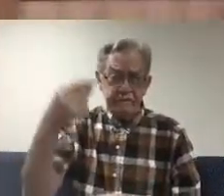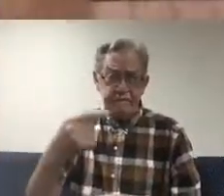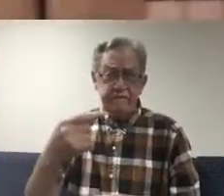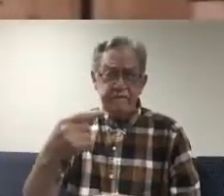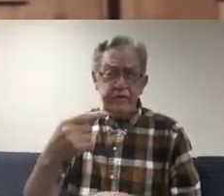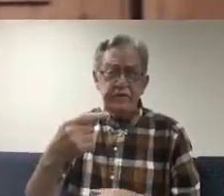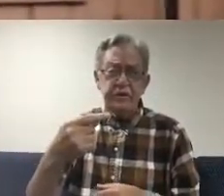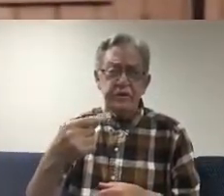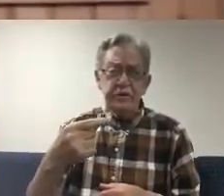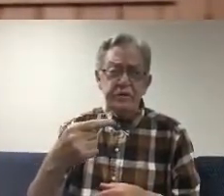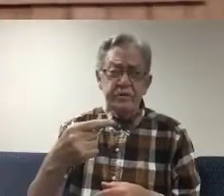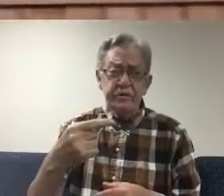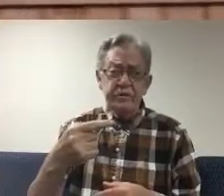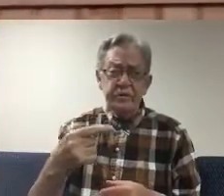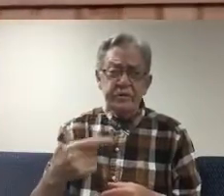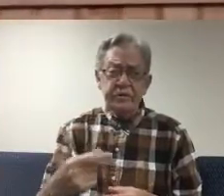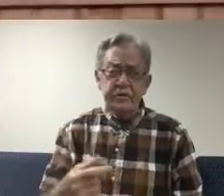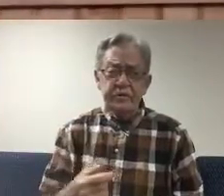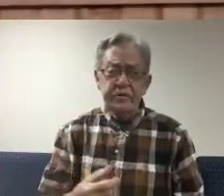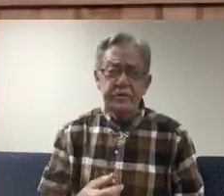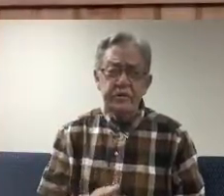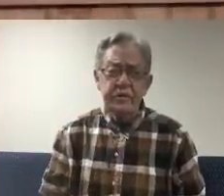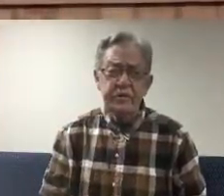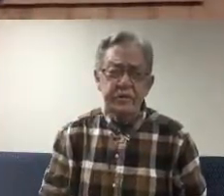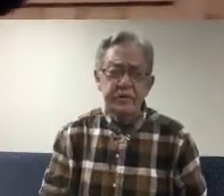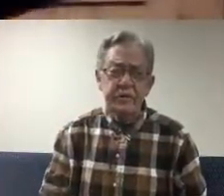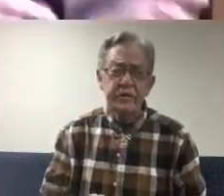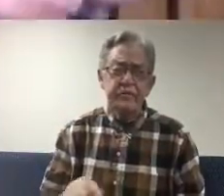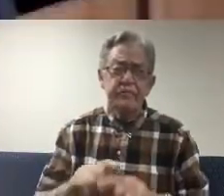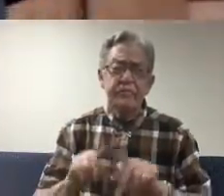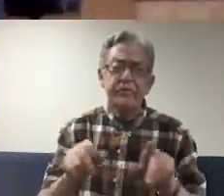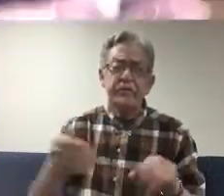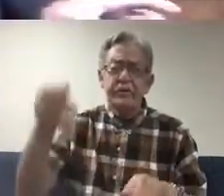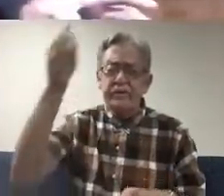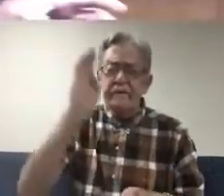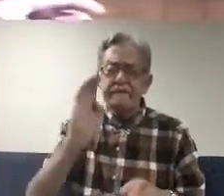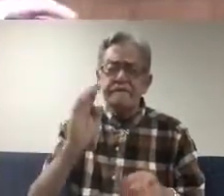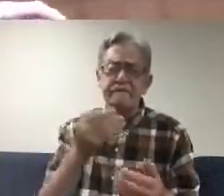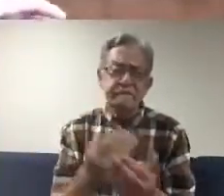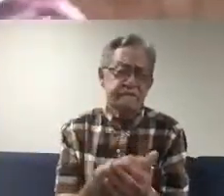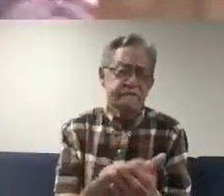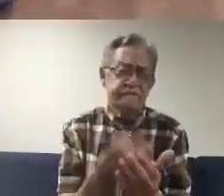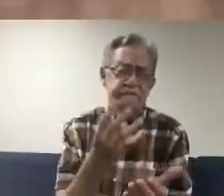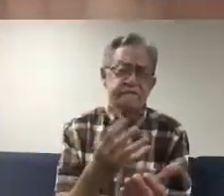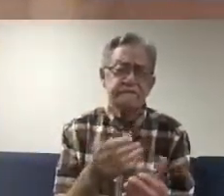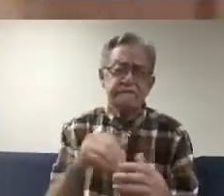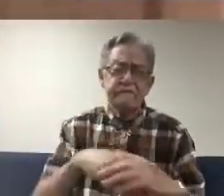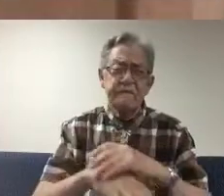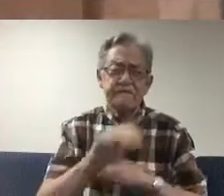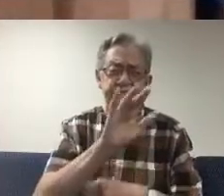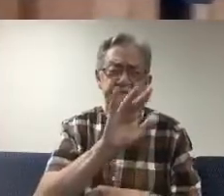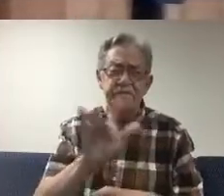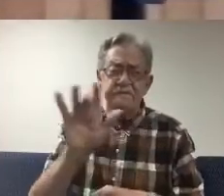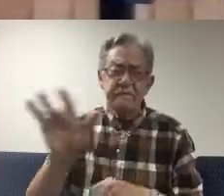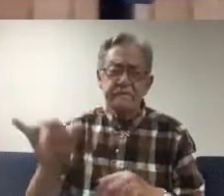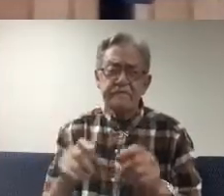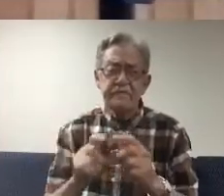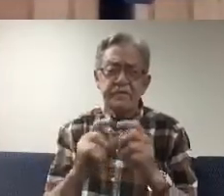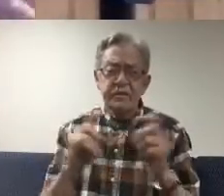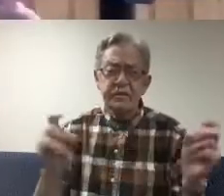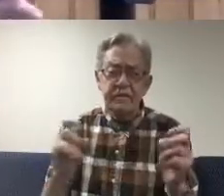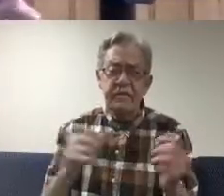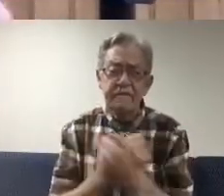case you think you're exempt from it, among whom we all once lived. How did we all at least